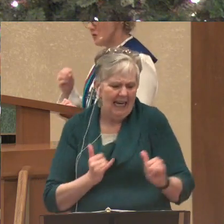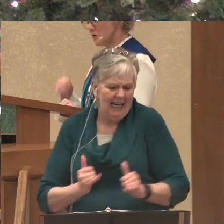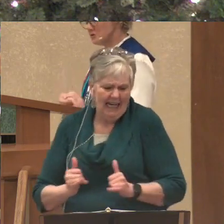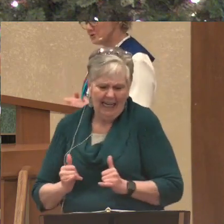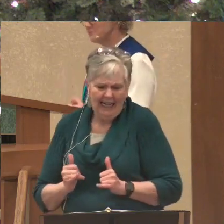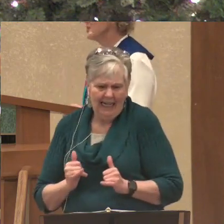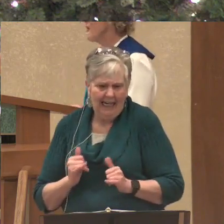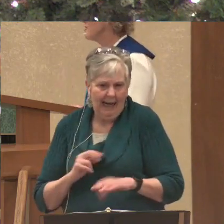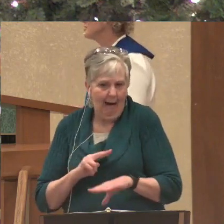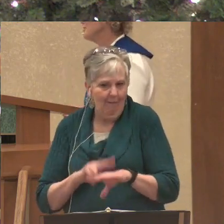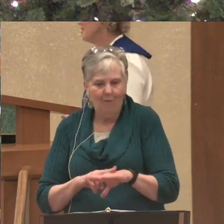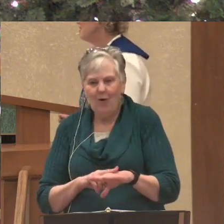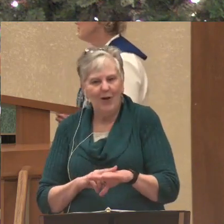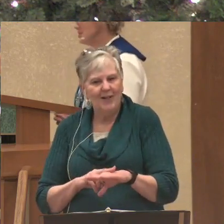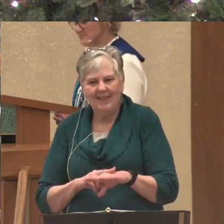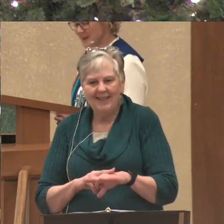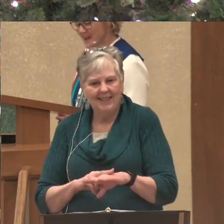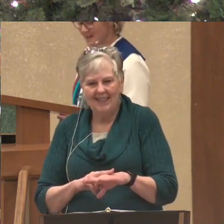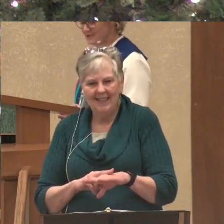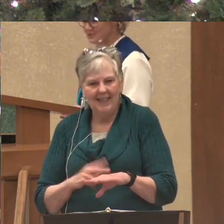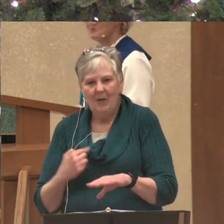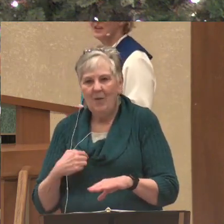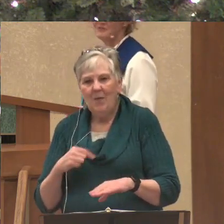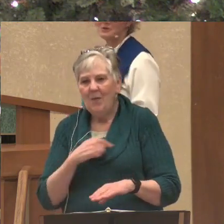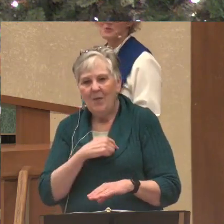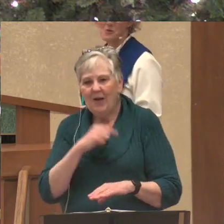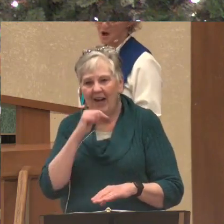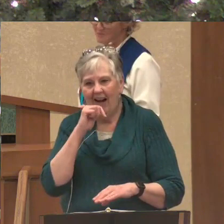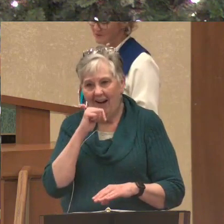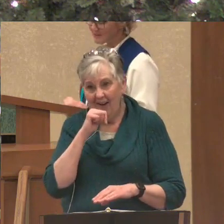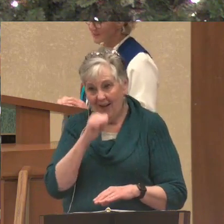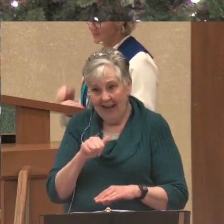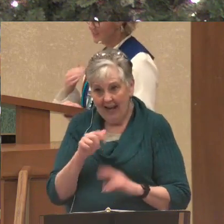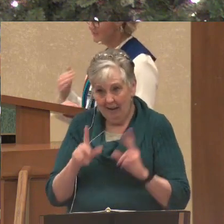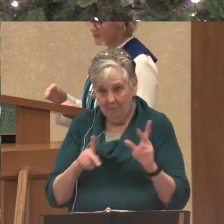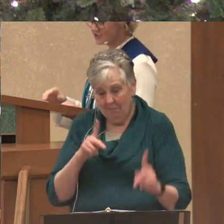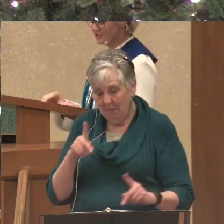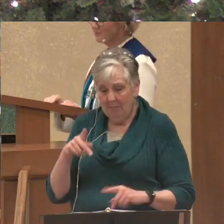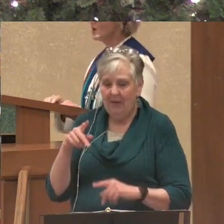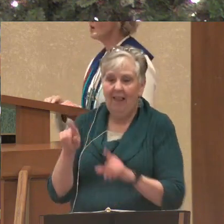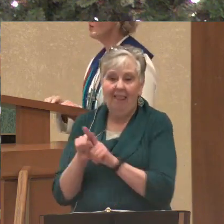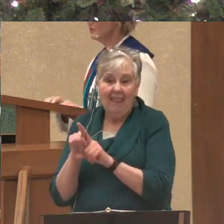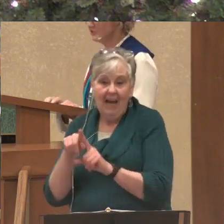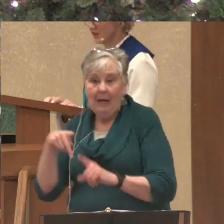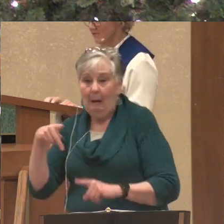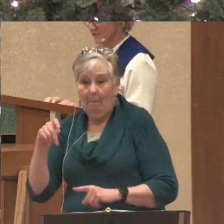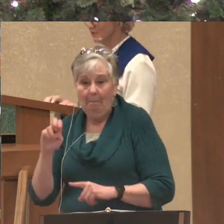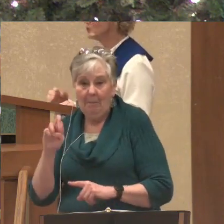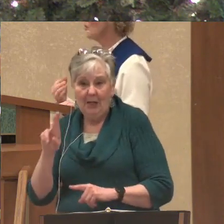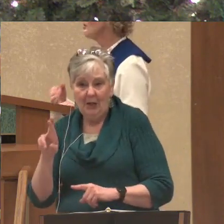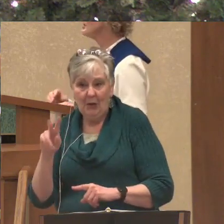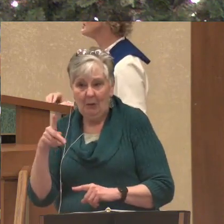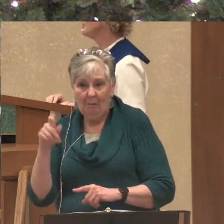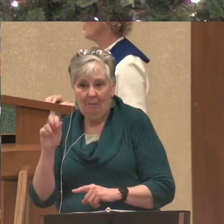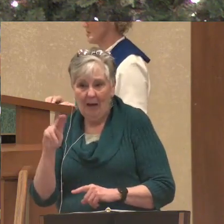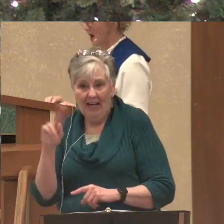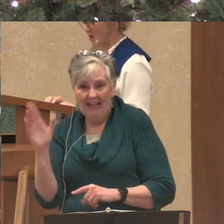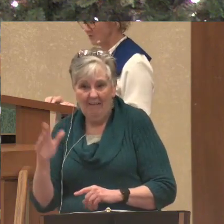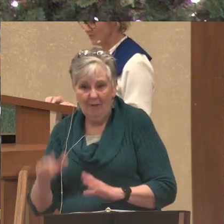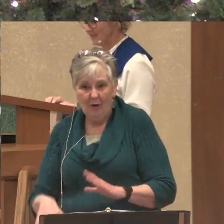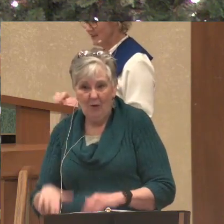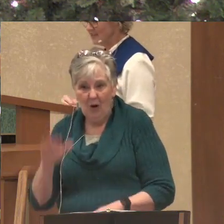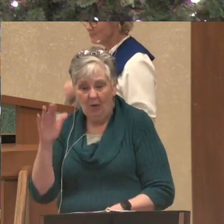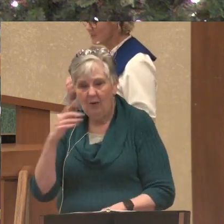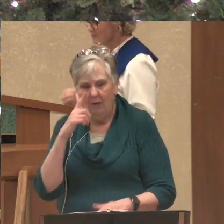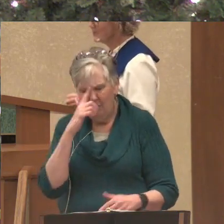Of course, we aren't all Peter Pans who never grow up. Eventually, we all discover that toys wear